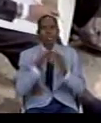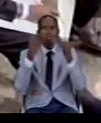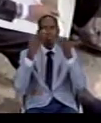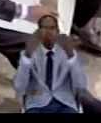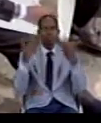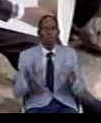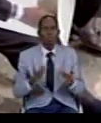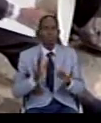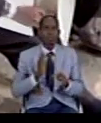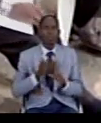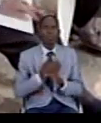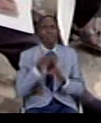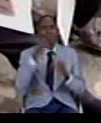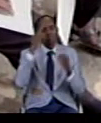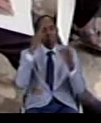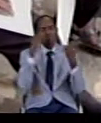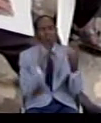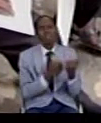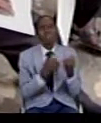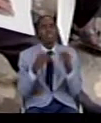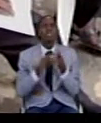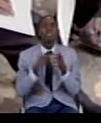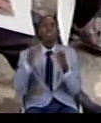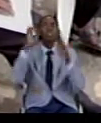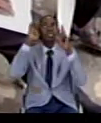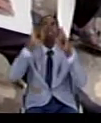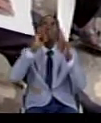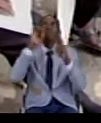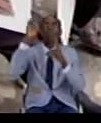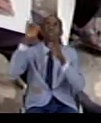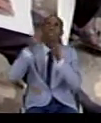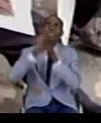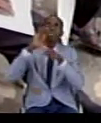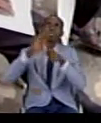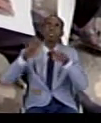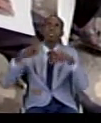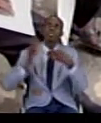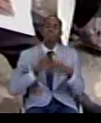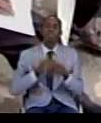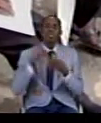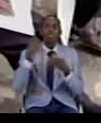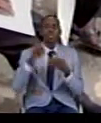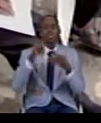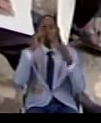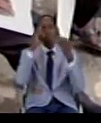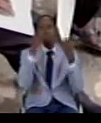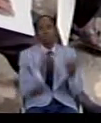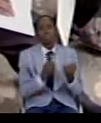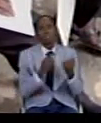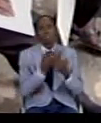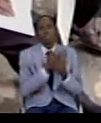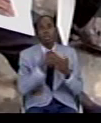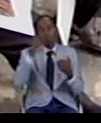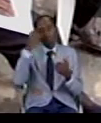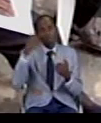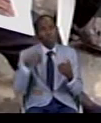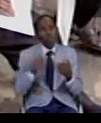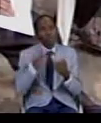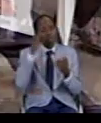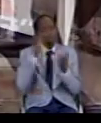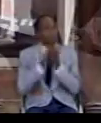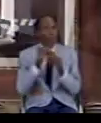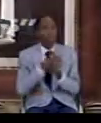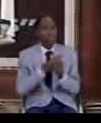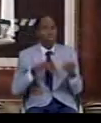our faith. It's the one that gave us the faith. And because we believe in the Lord, we have faith in Christ, we have salvation. That's why the cross